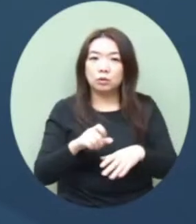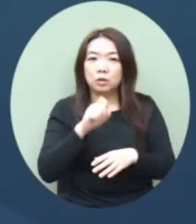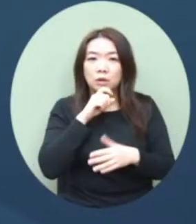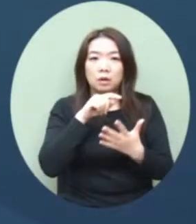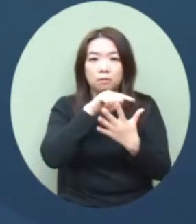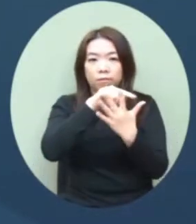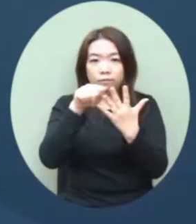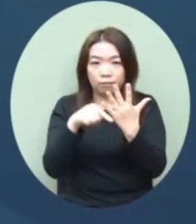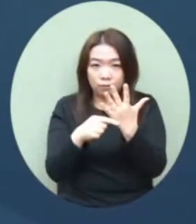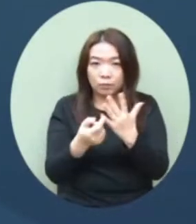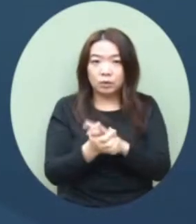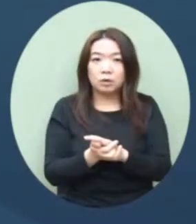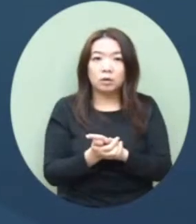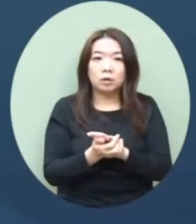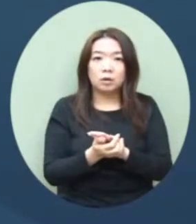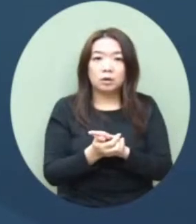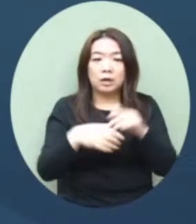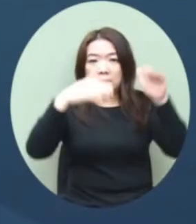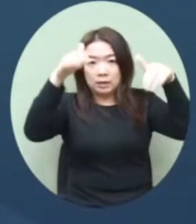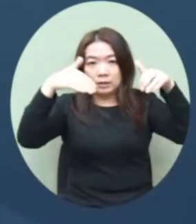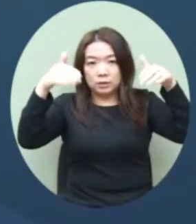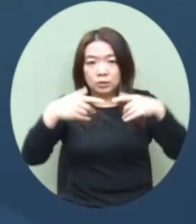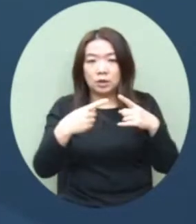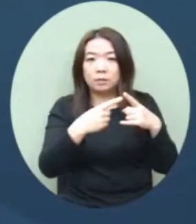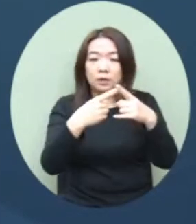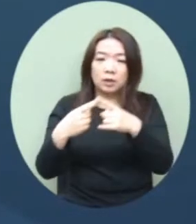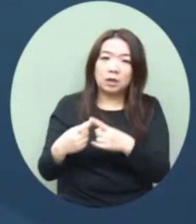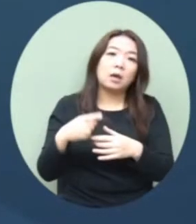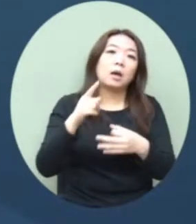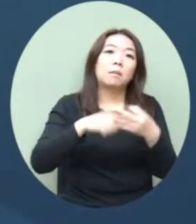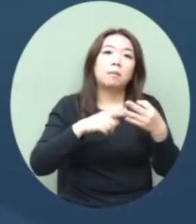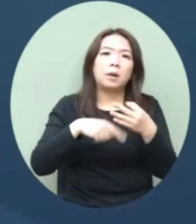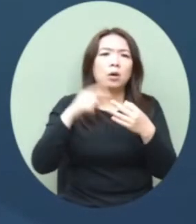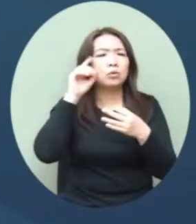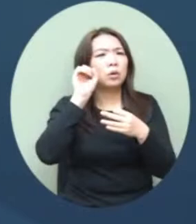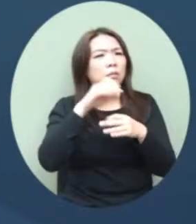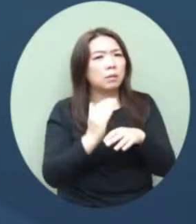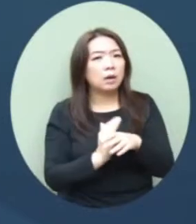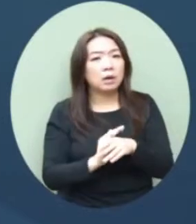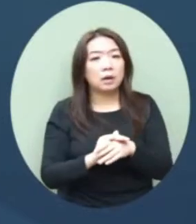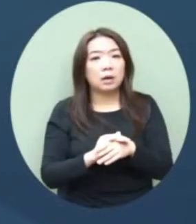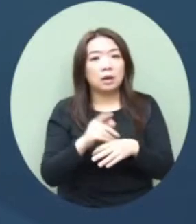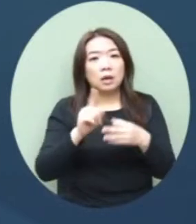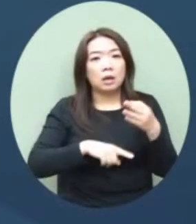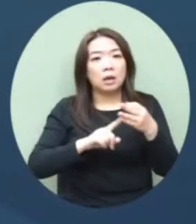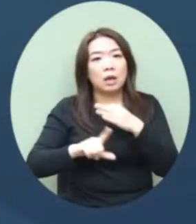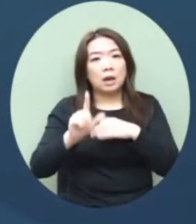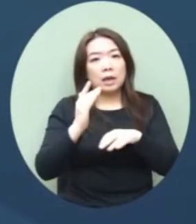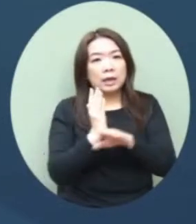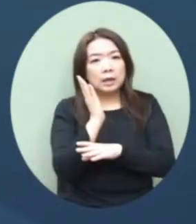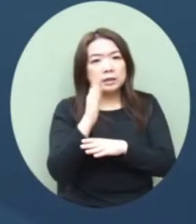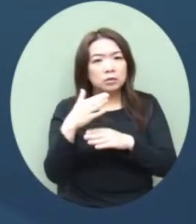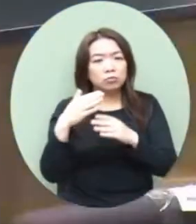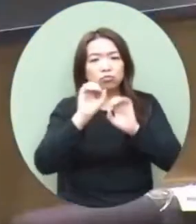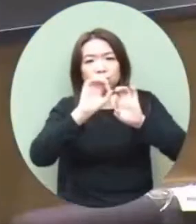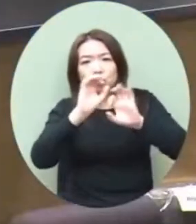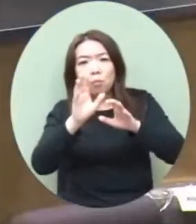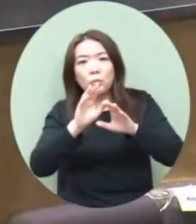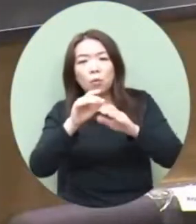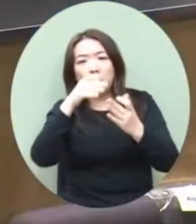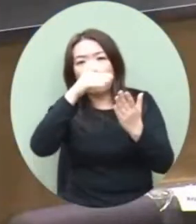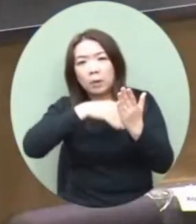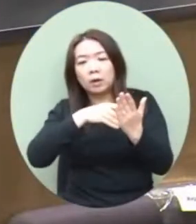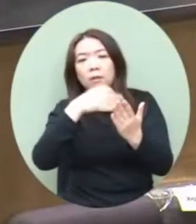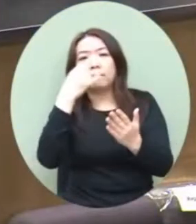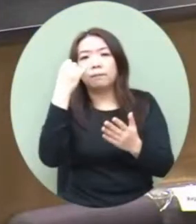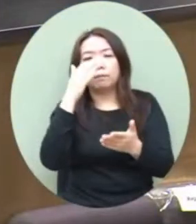Executive. Yesterday, it was announced that 5 task forces will be set up, and